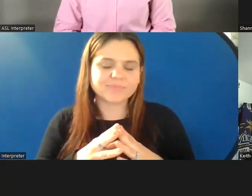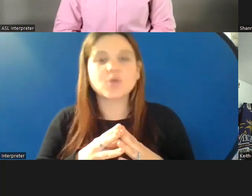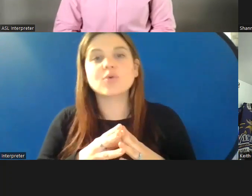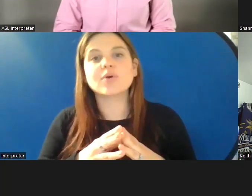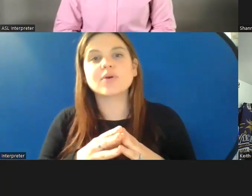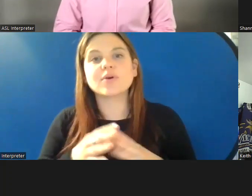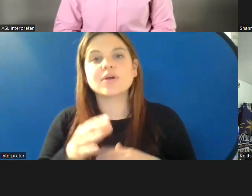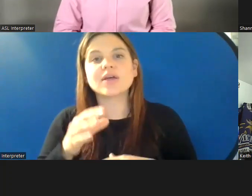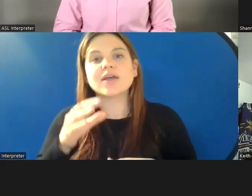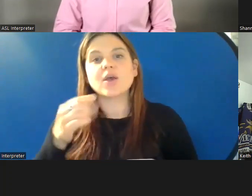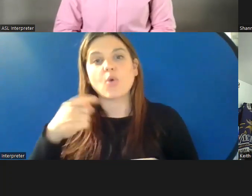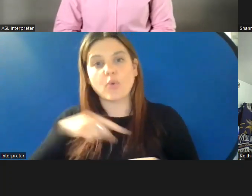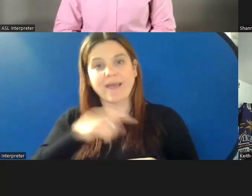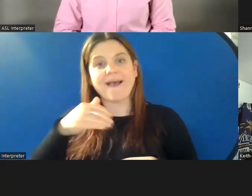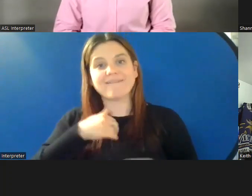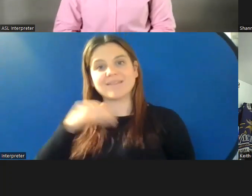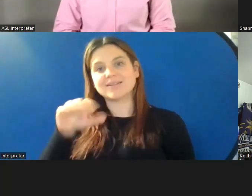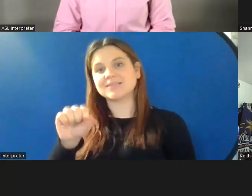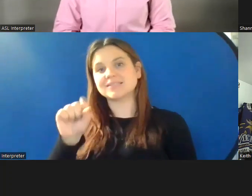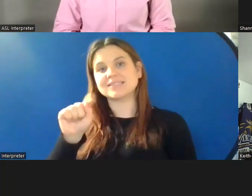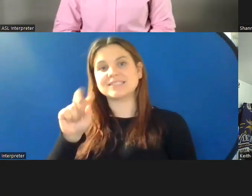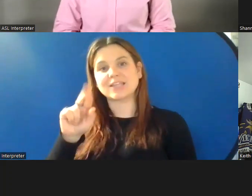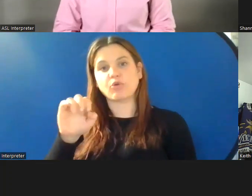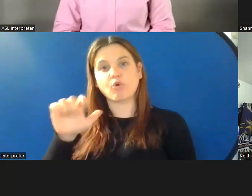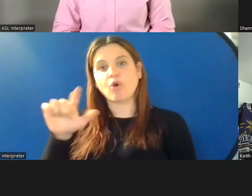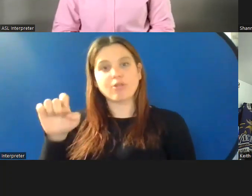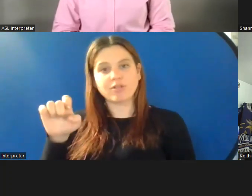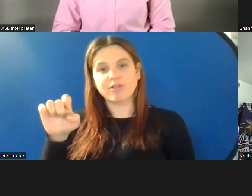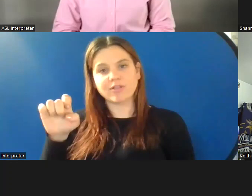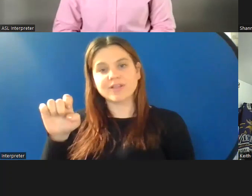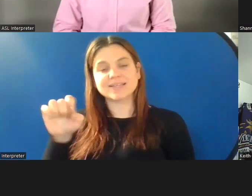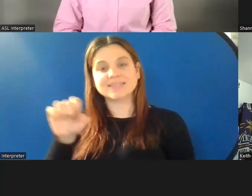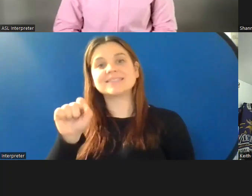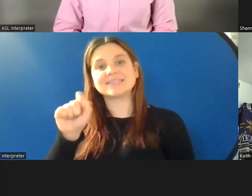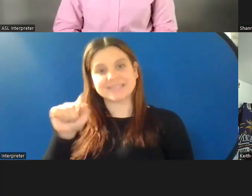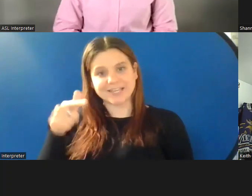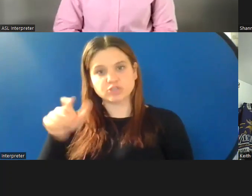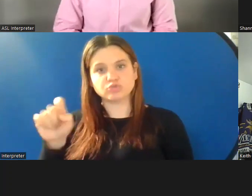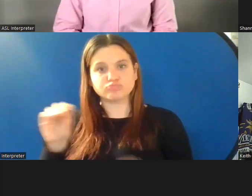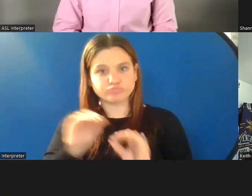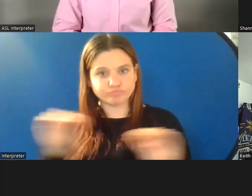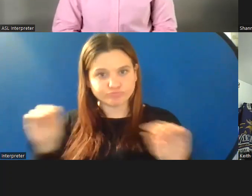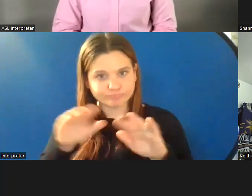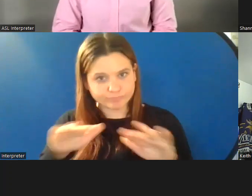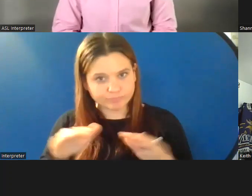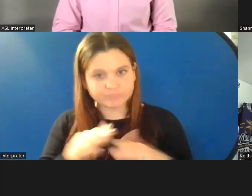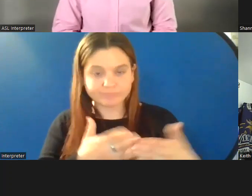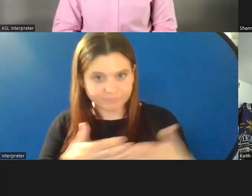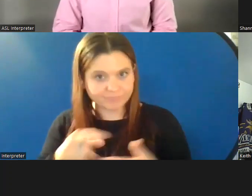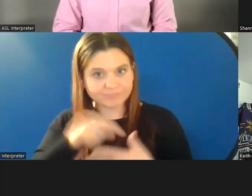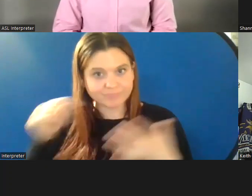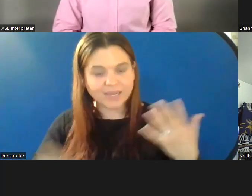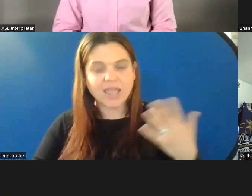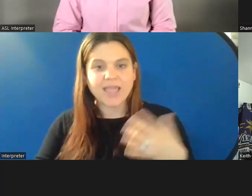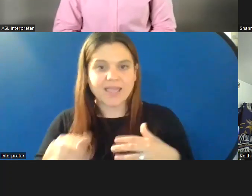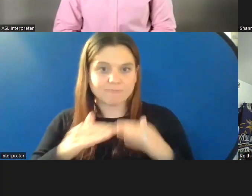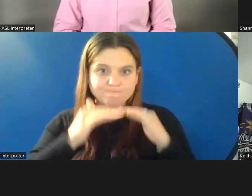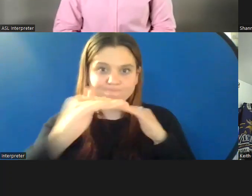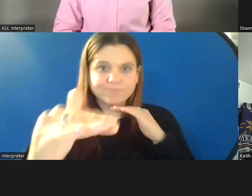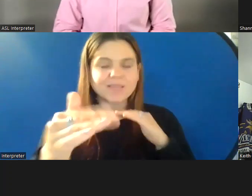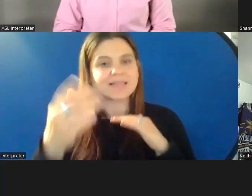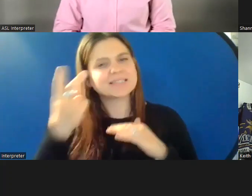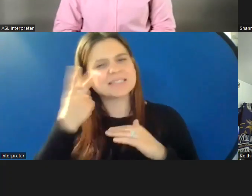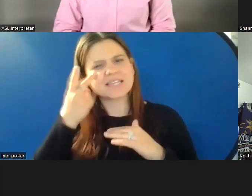seral stages or things like that, or age classes, then we need to trigger. Or if we see ecosystems transitioning from one thing to